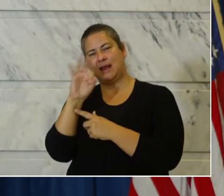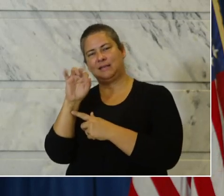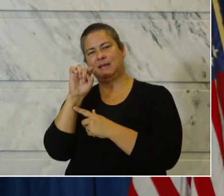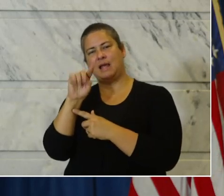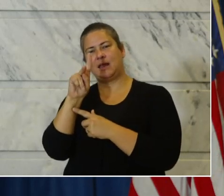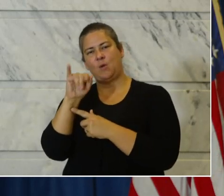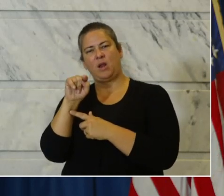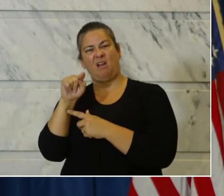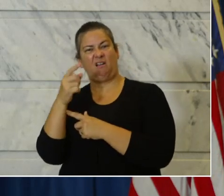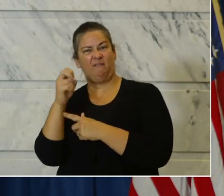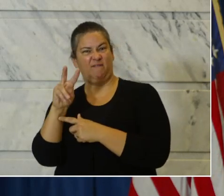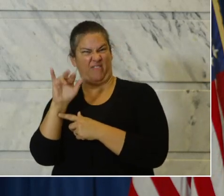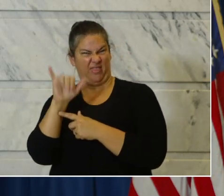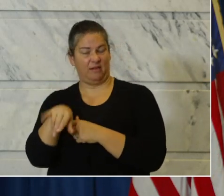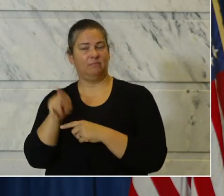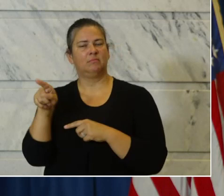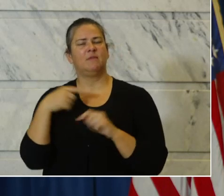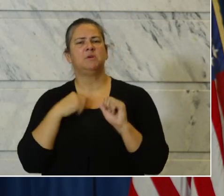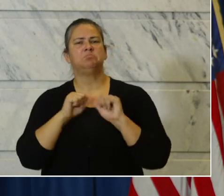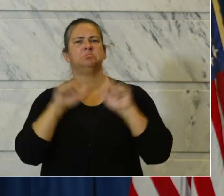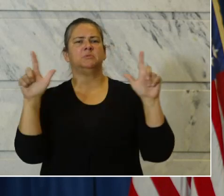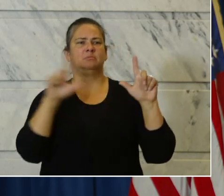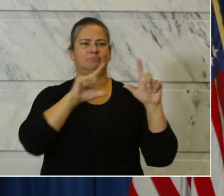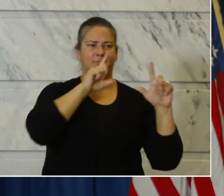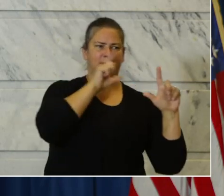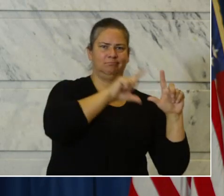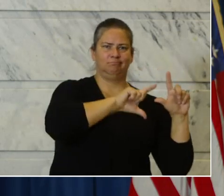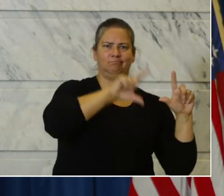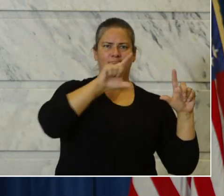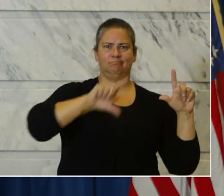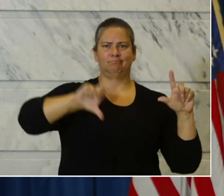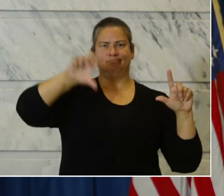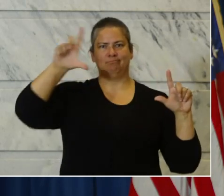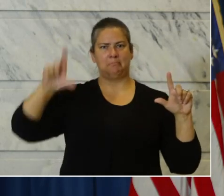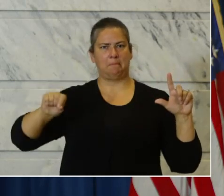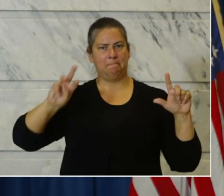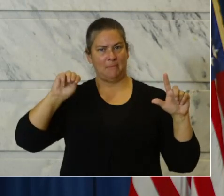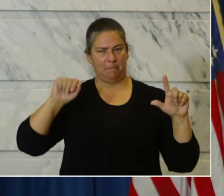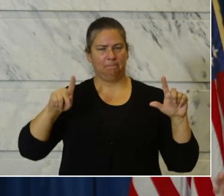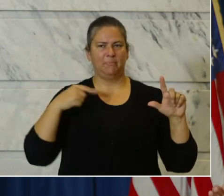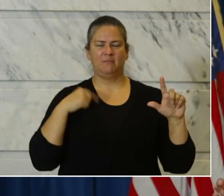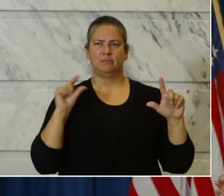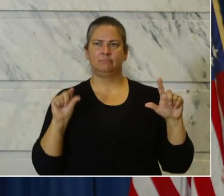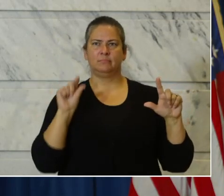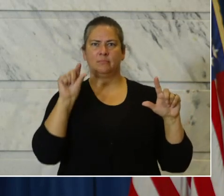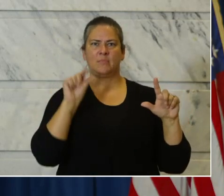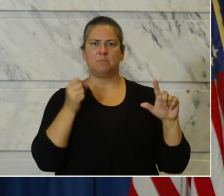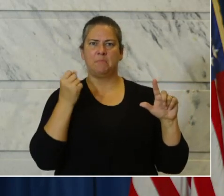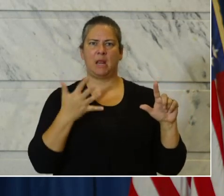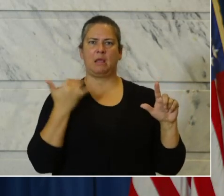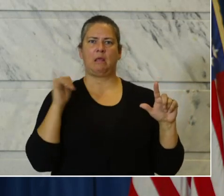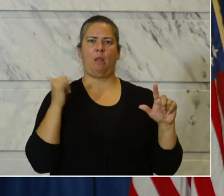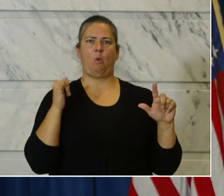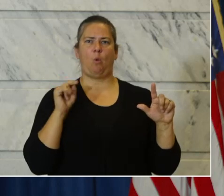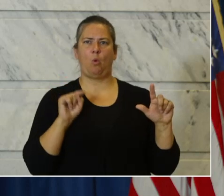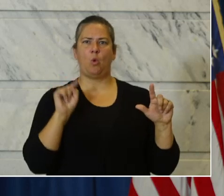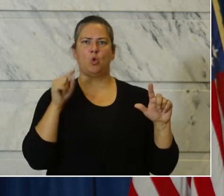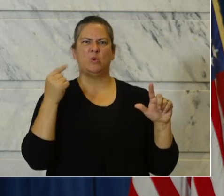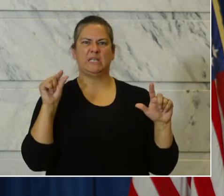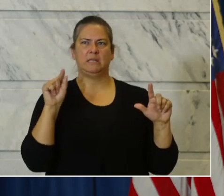kycovid19.ky.gov. What that shows is we have many counties that are in the yellow or the